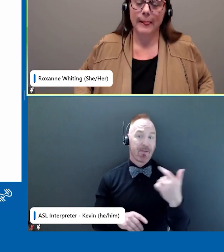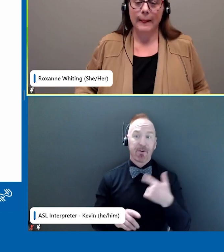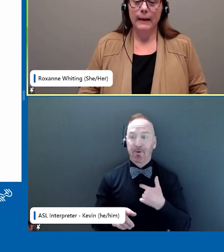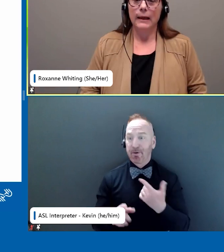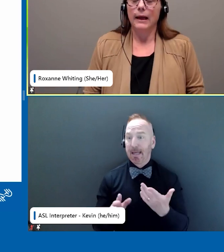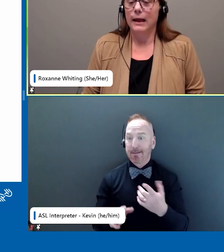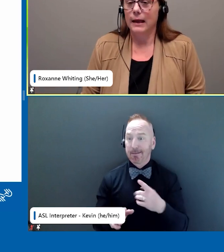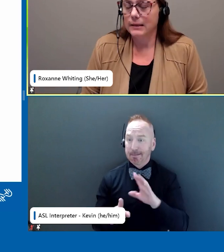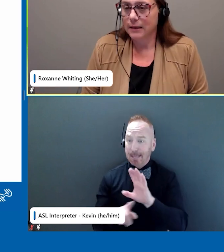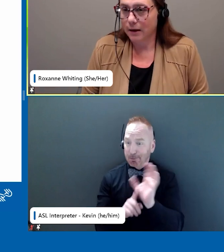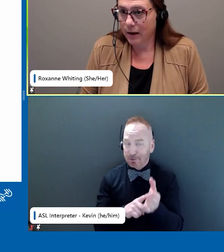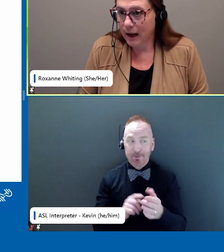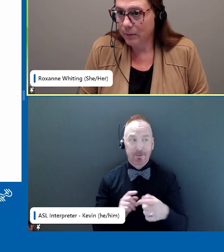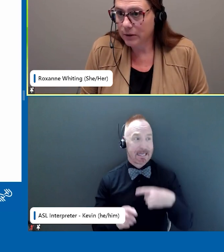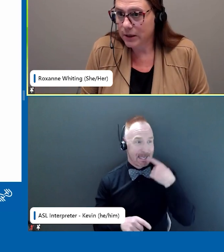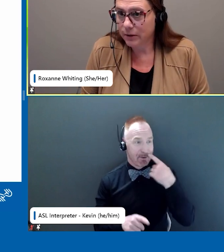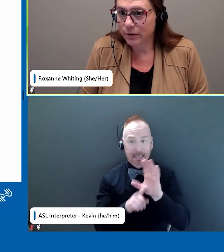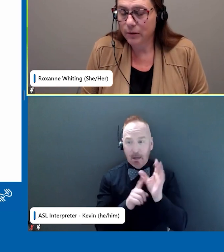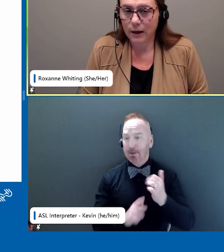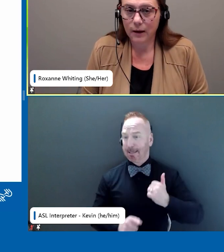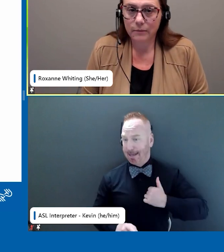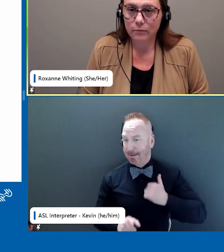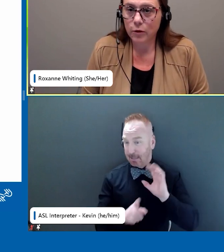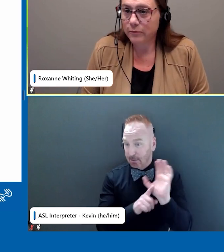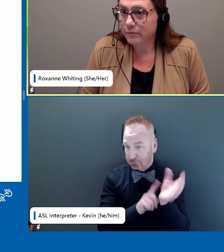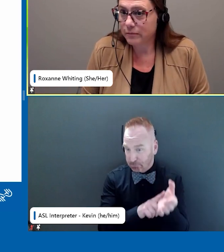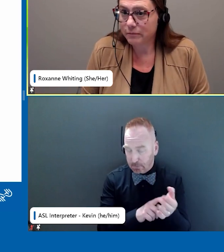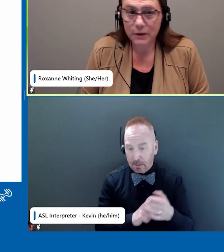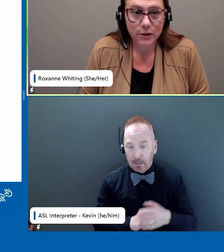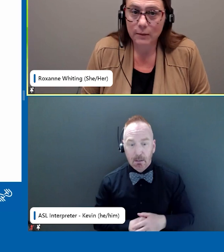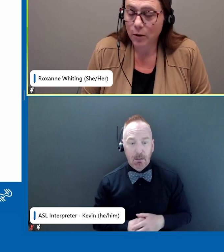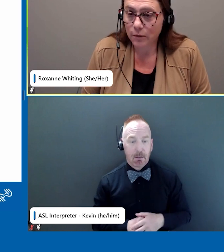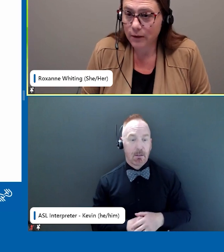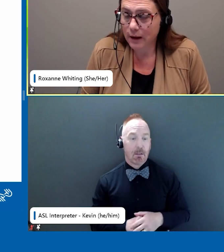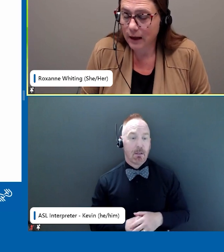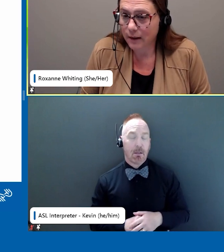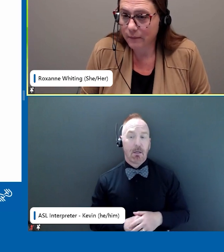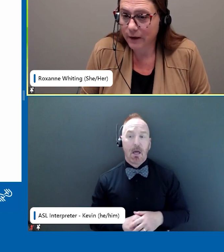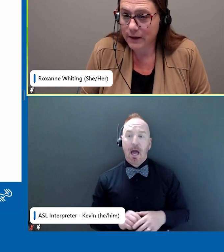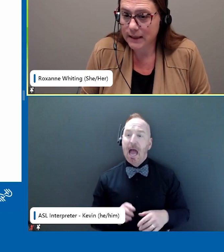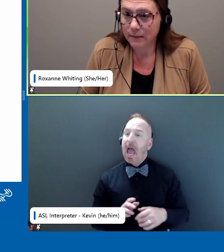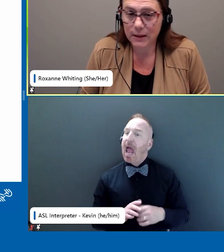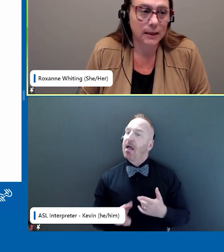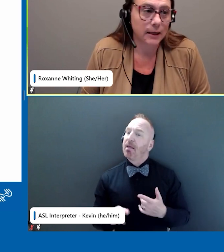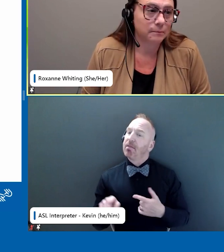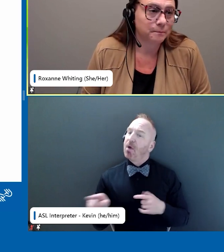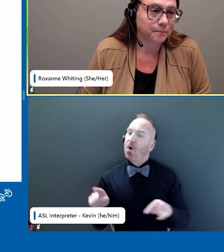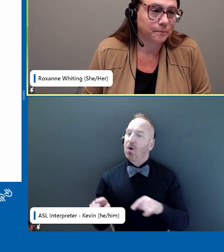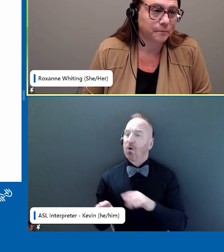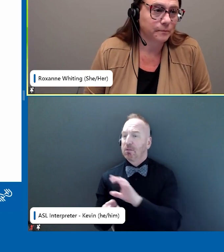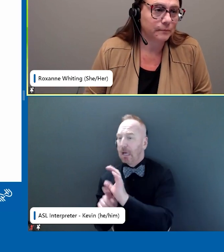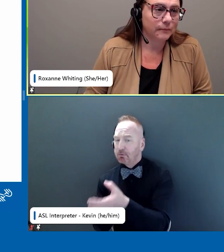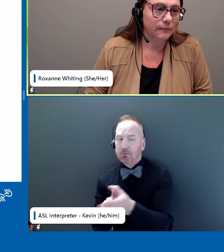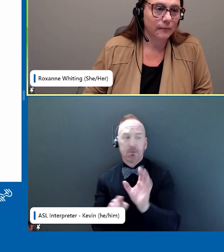culture, and are able to move between both very seamlessly.